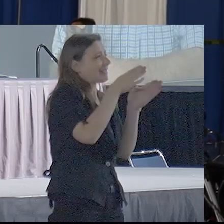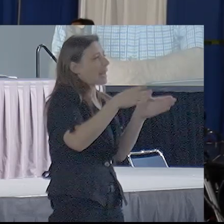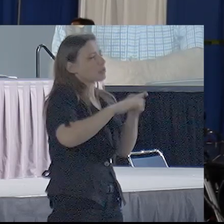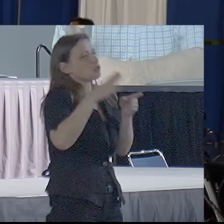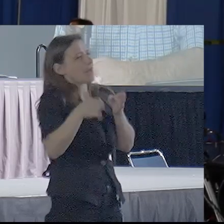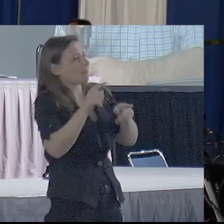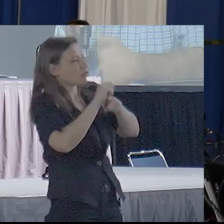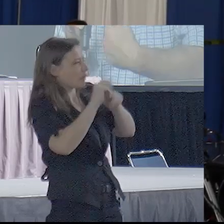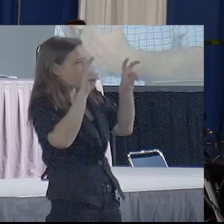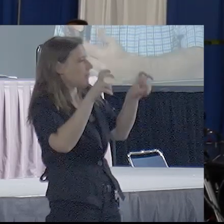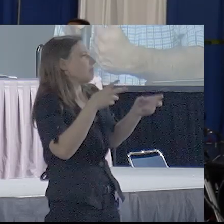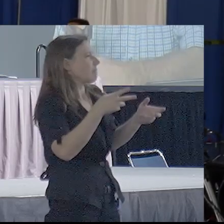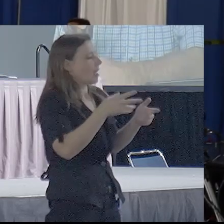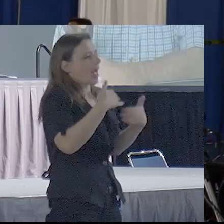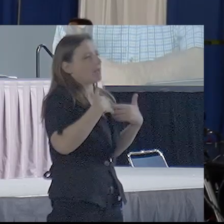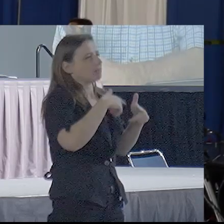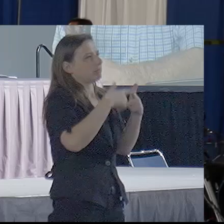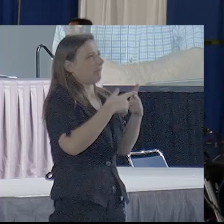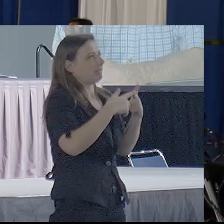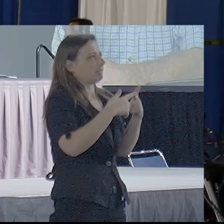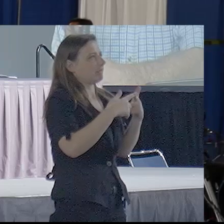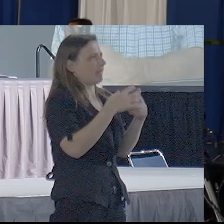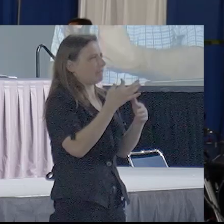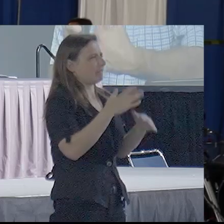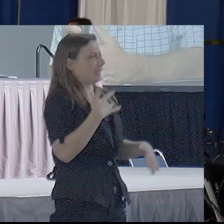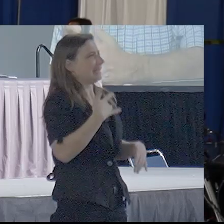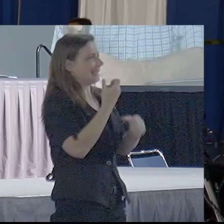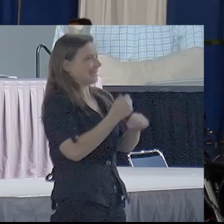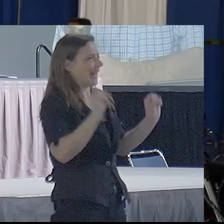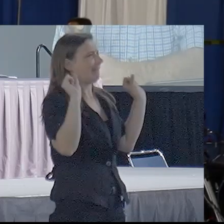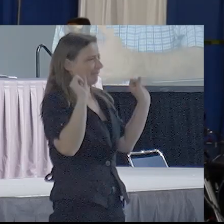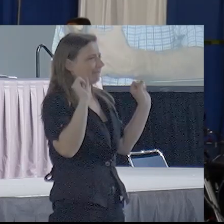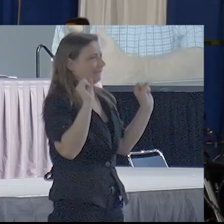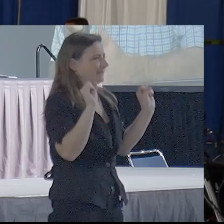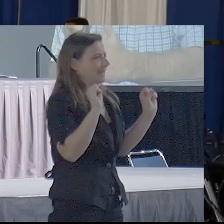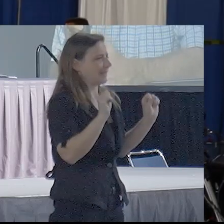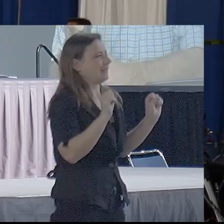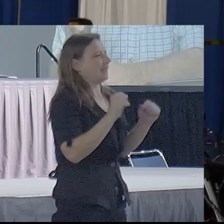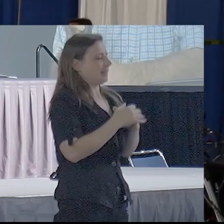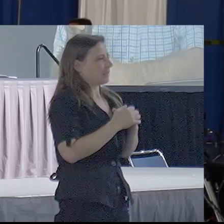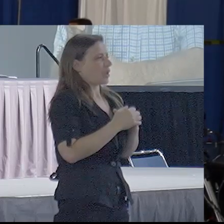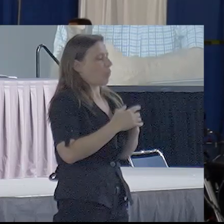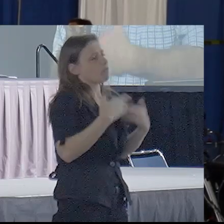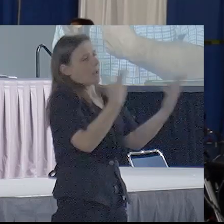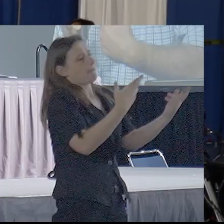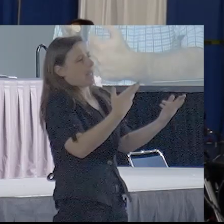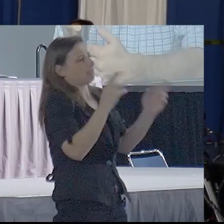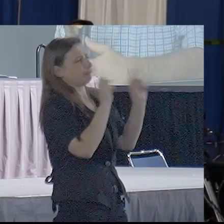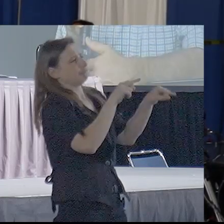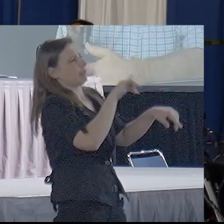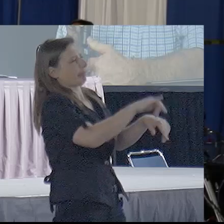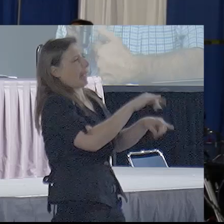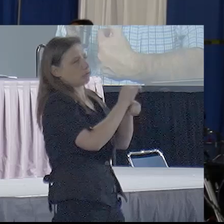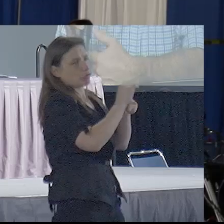training, feeling safe, being safe. And we always recommend starting as local as you can get, and then work